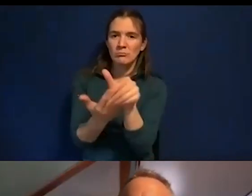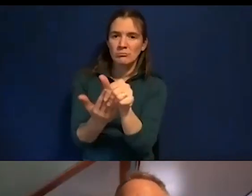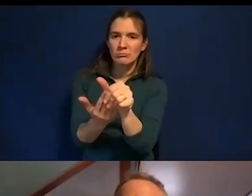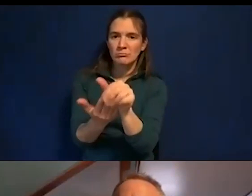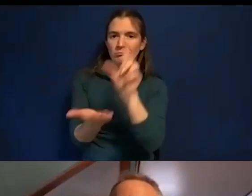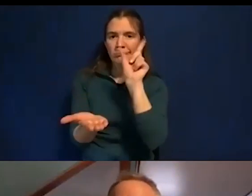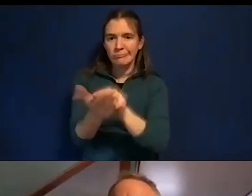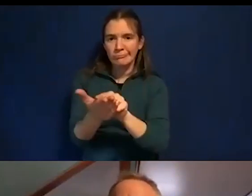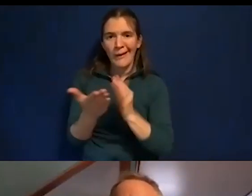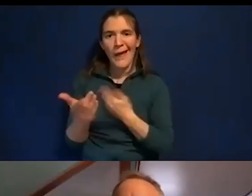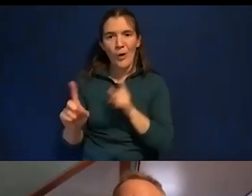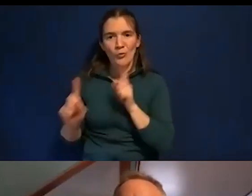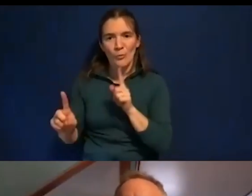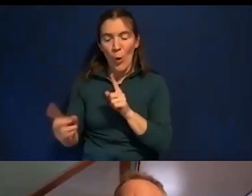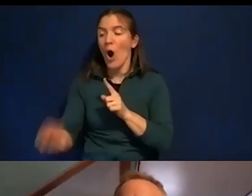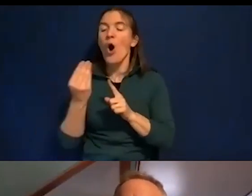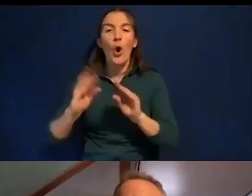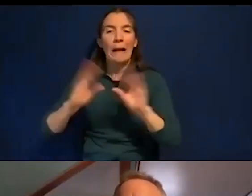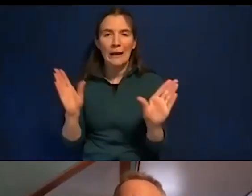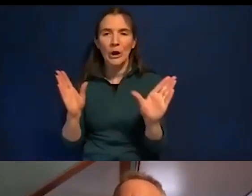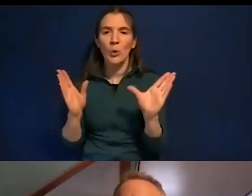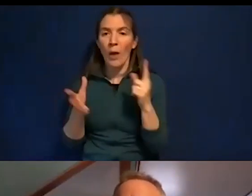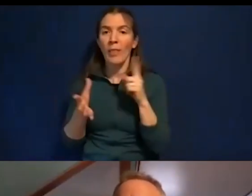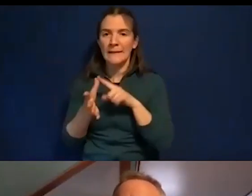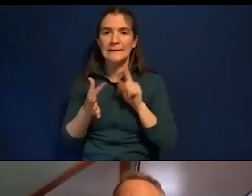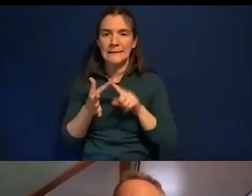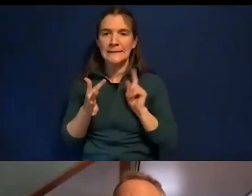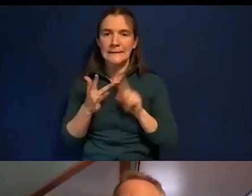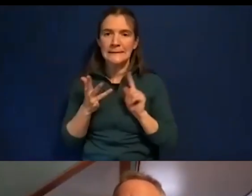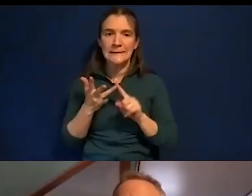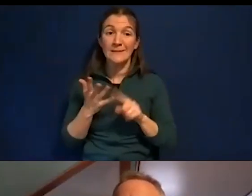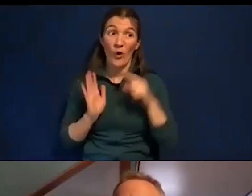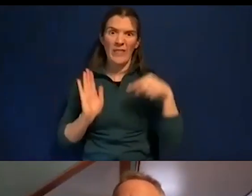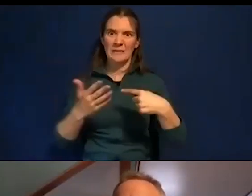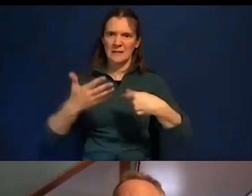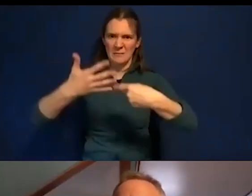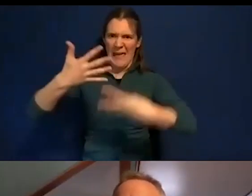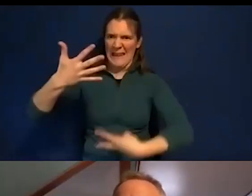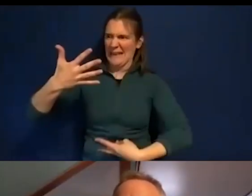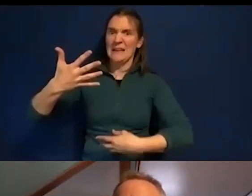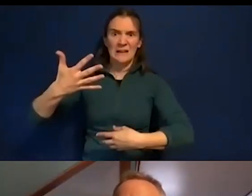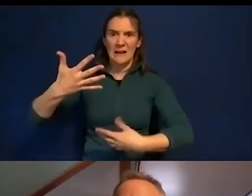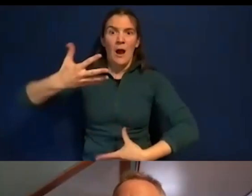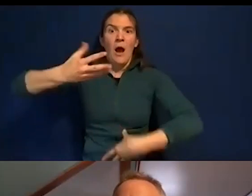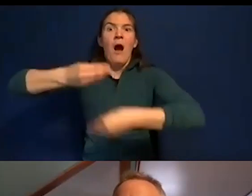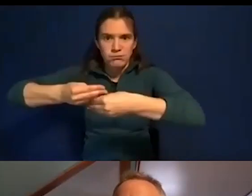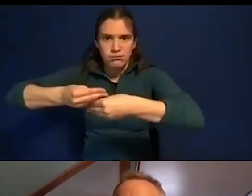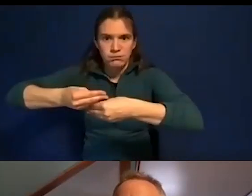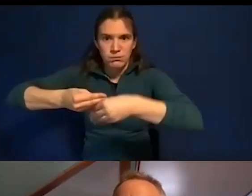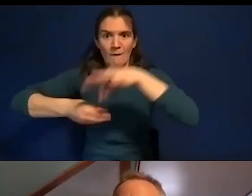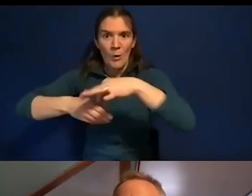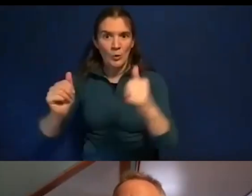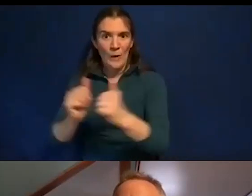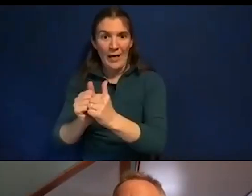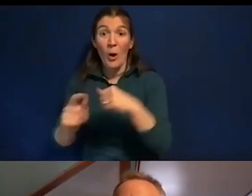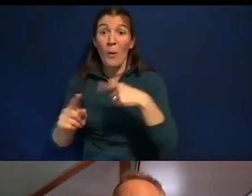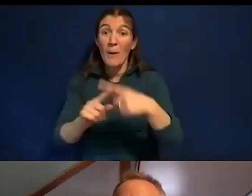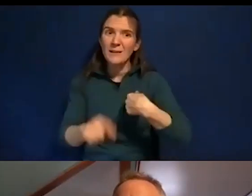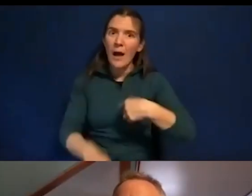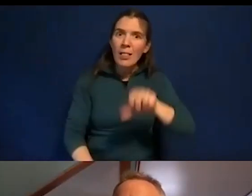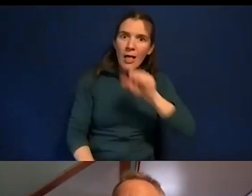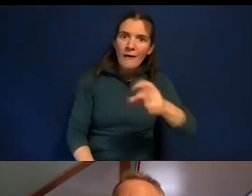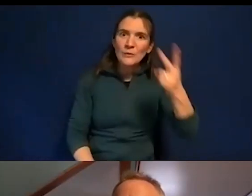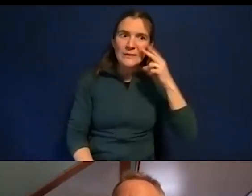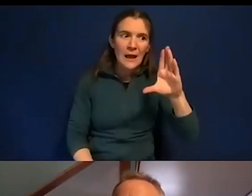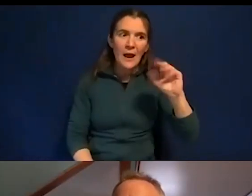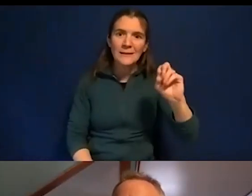report that makes it very clear, especially for one like this that's so long. And I also really like seeing the consent